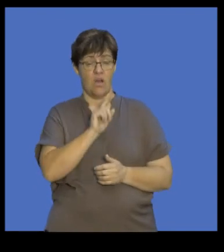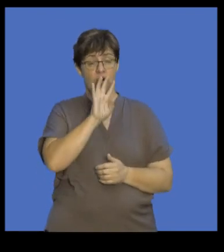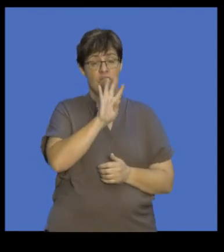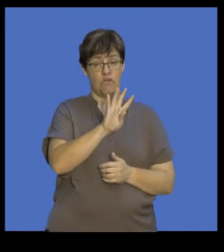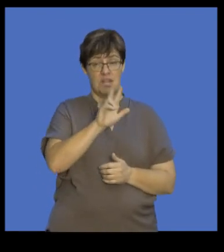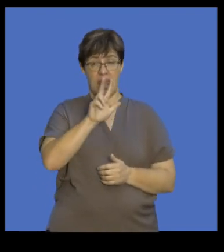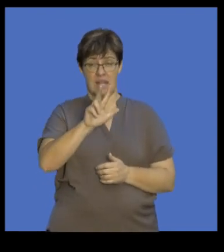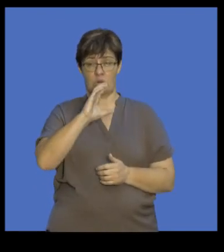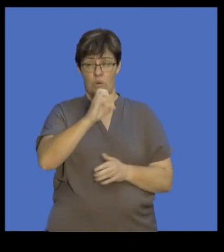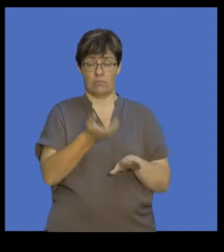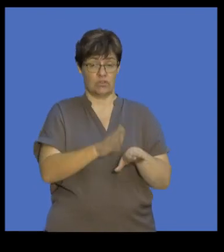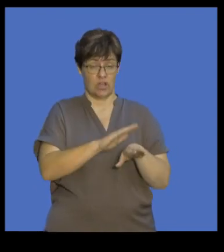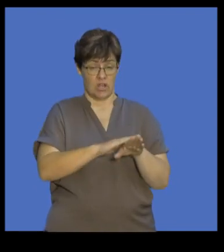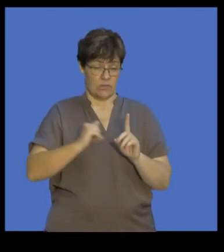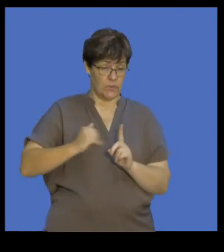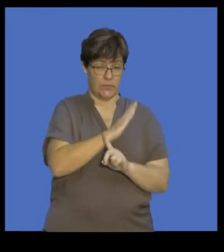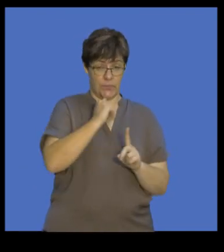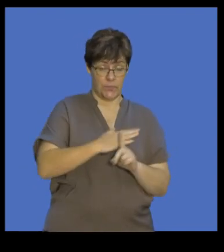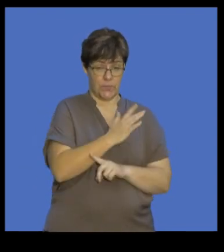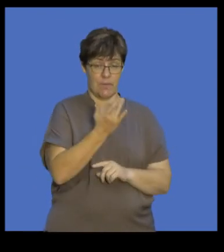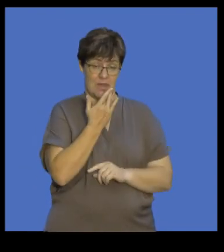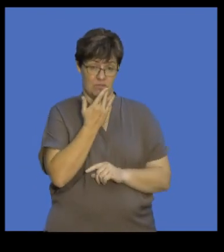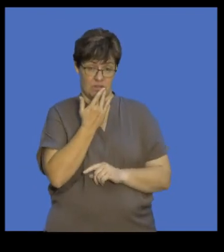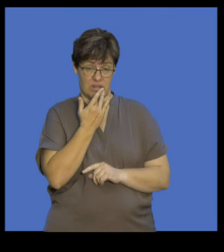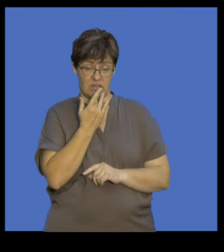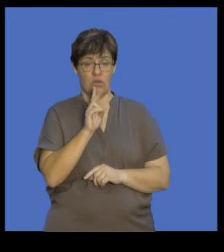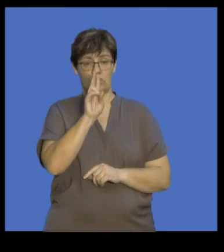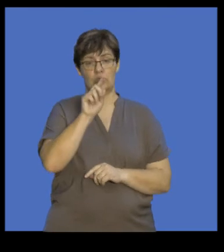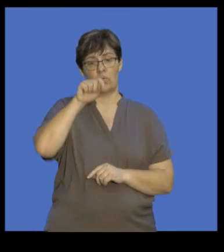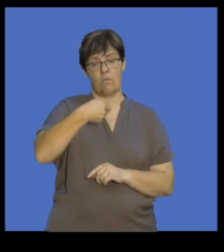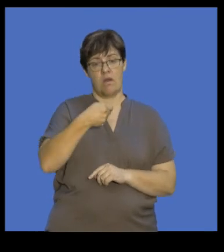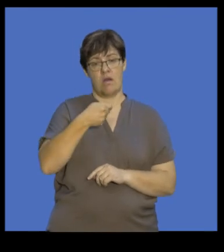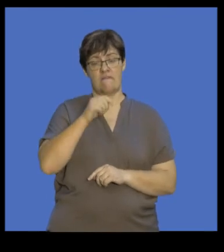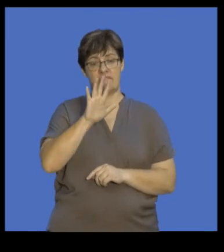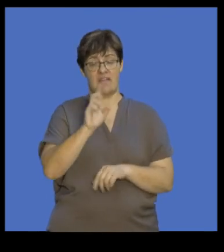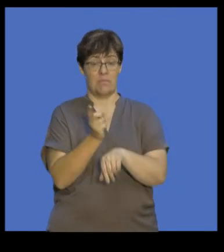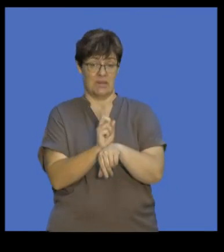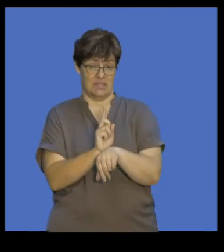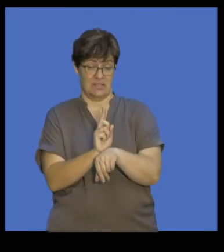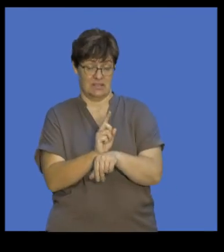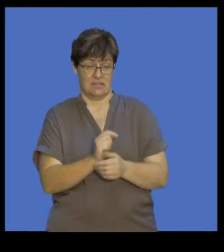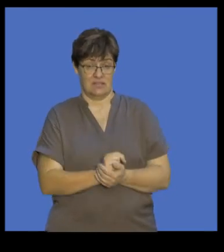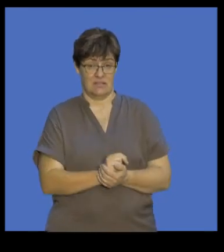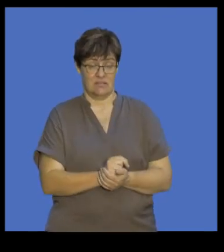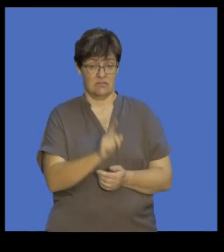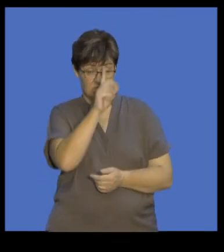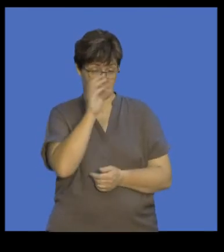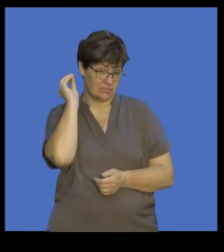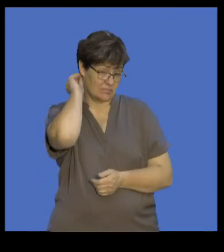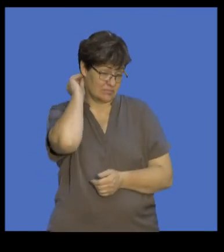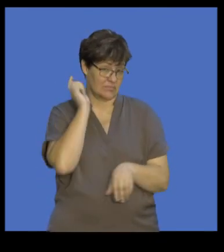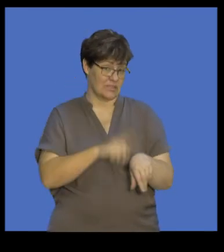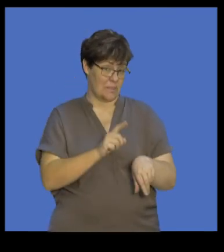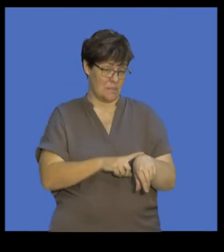calculations. We are told that 48 coulombs of charge flows through a battery in 2.5 minutes,